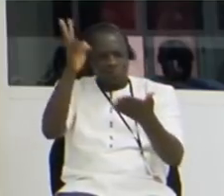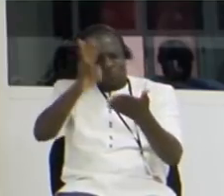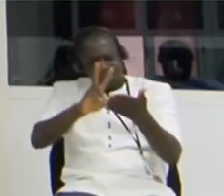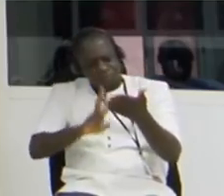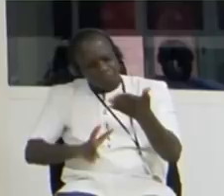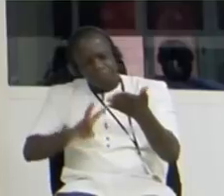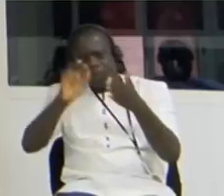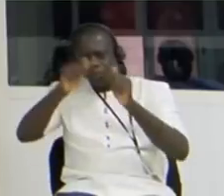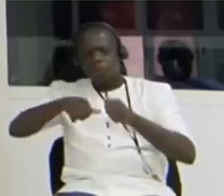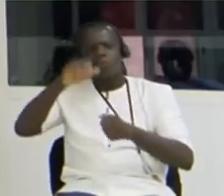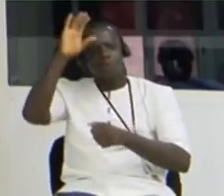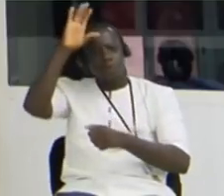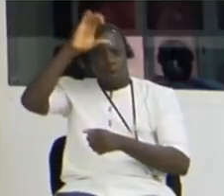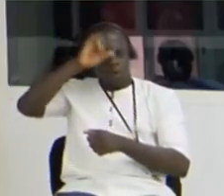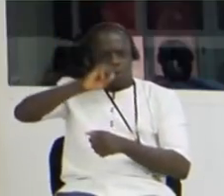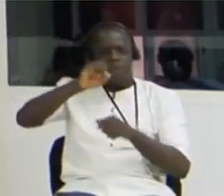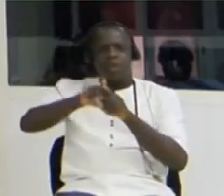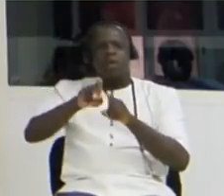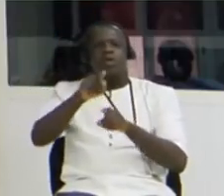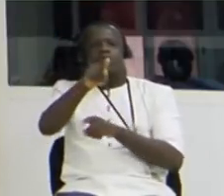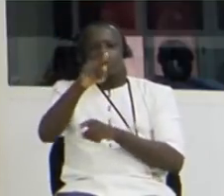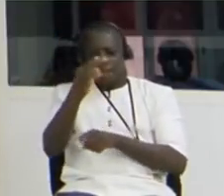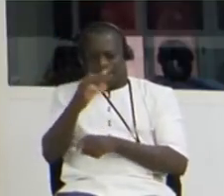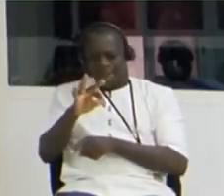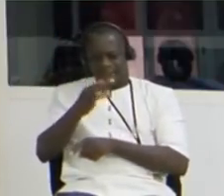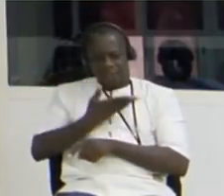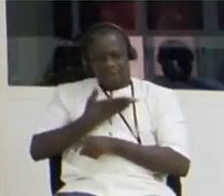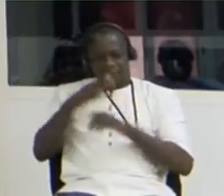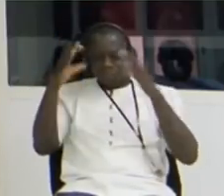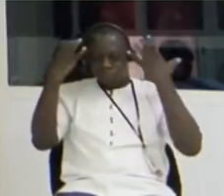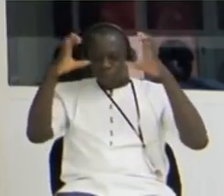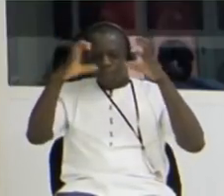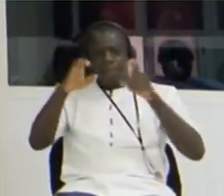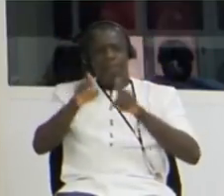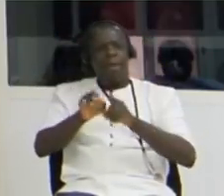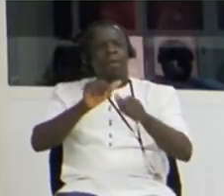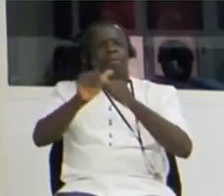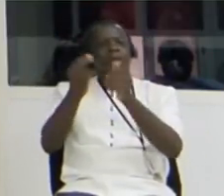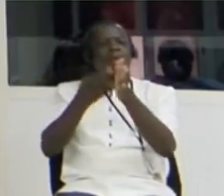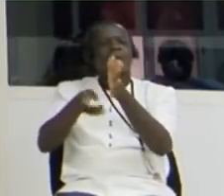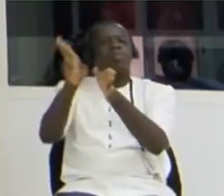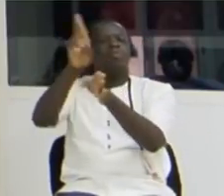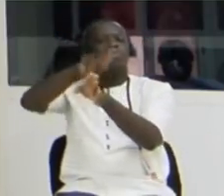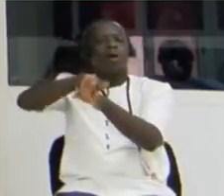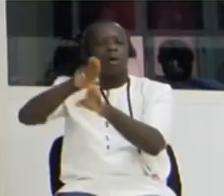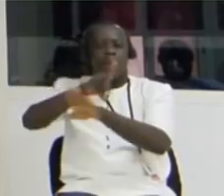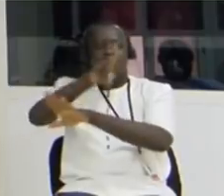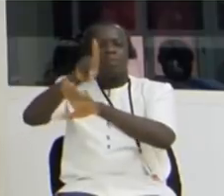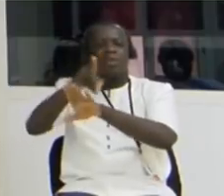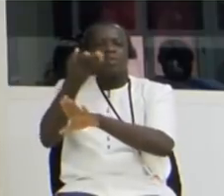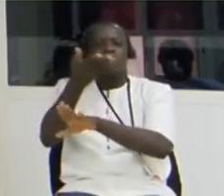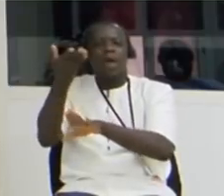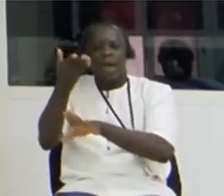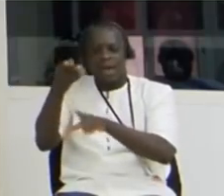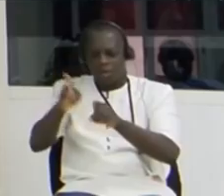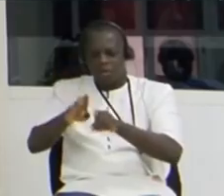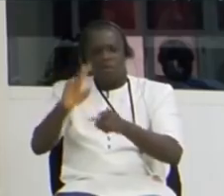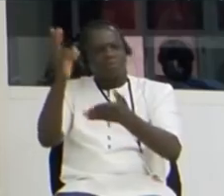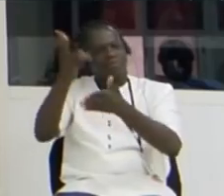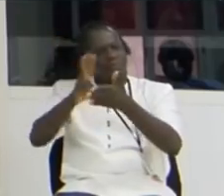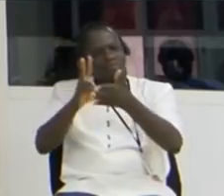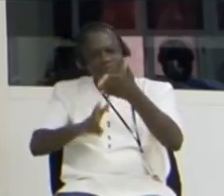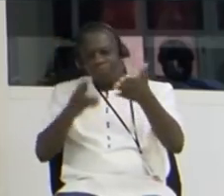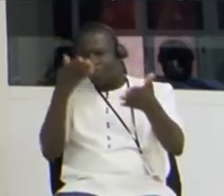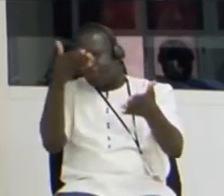reporting mechanism. We had to report when you experience cases of abuse, yeah. It was very user-friendly. And how many cases